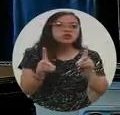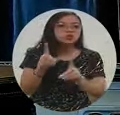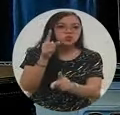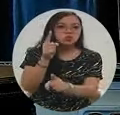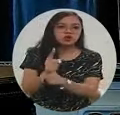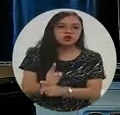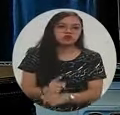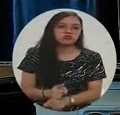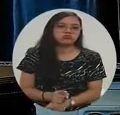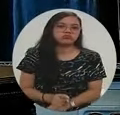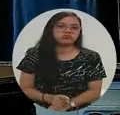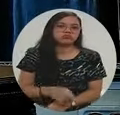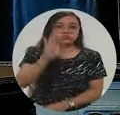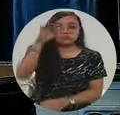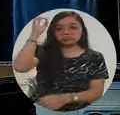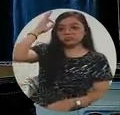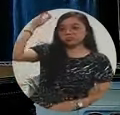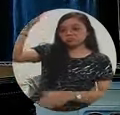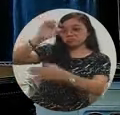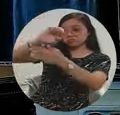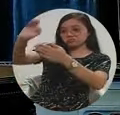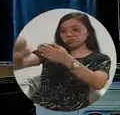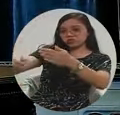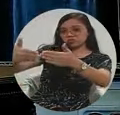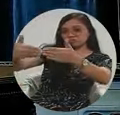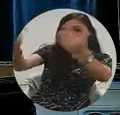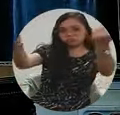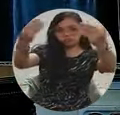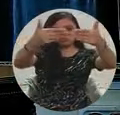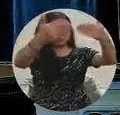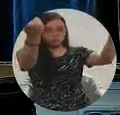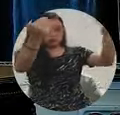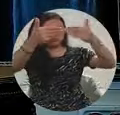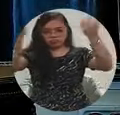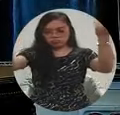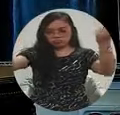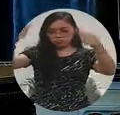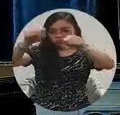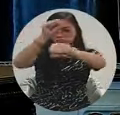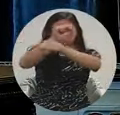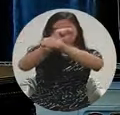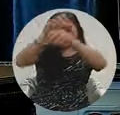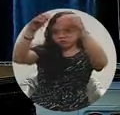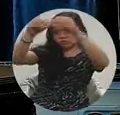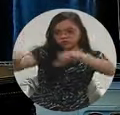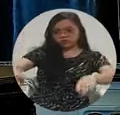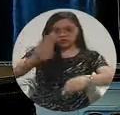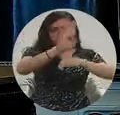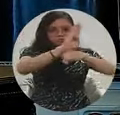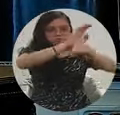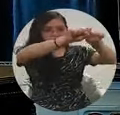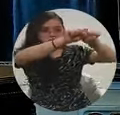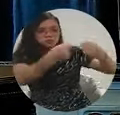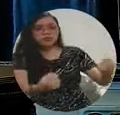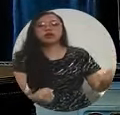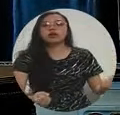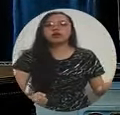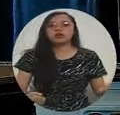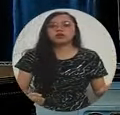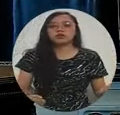what happened? They ended up breaking up their families and all of that. They lost their jobs and business and all of that. And